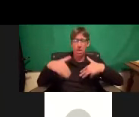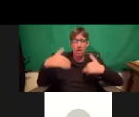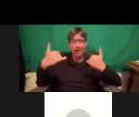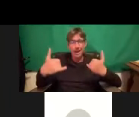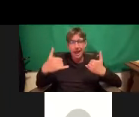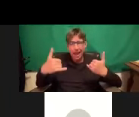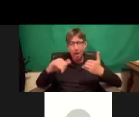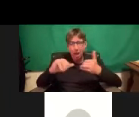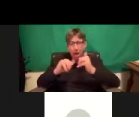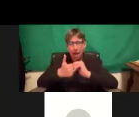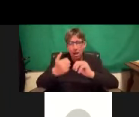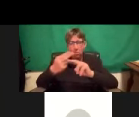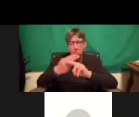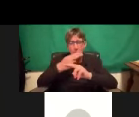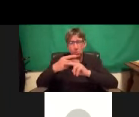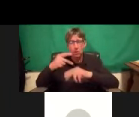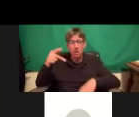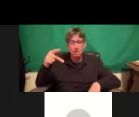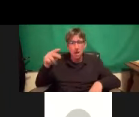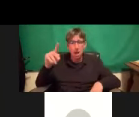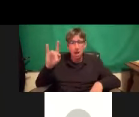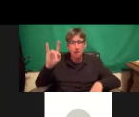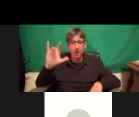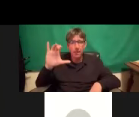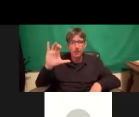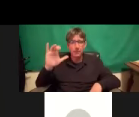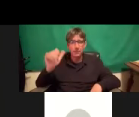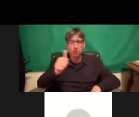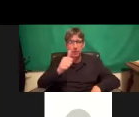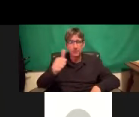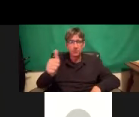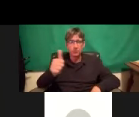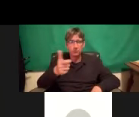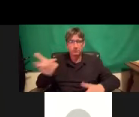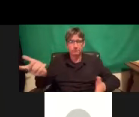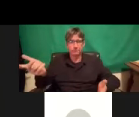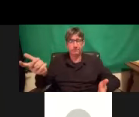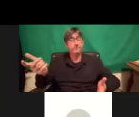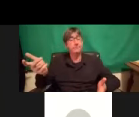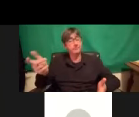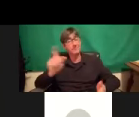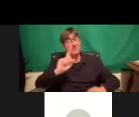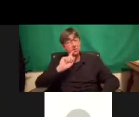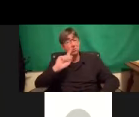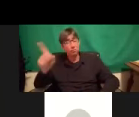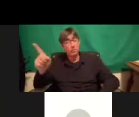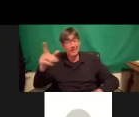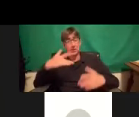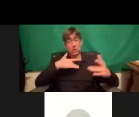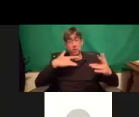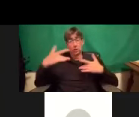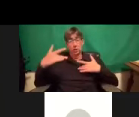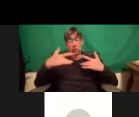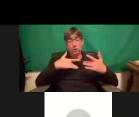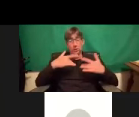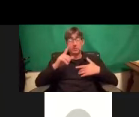So I think that this is a real concern, and it's for students, it's